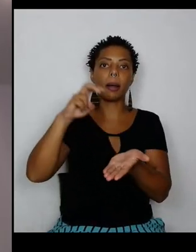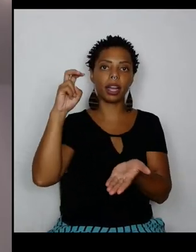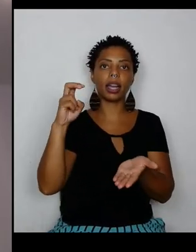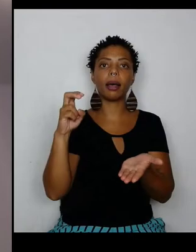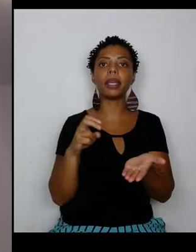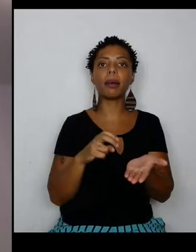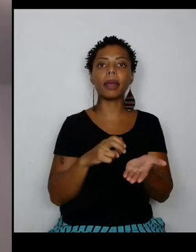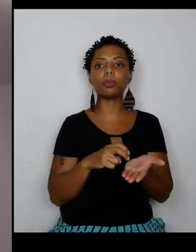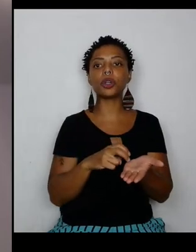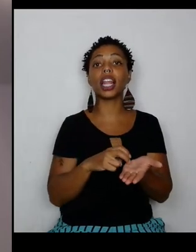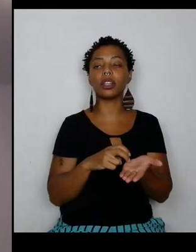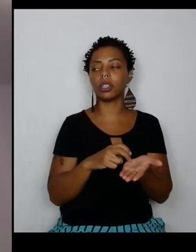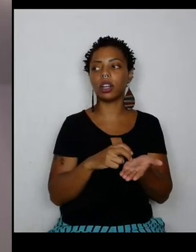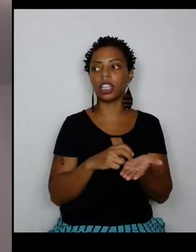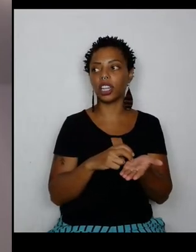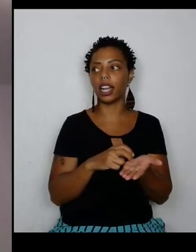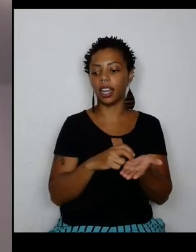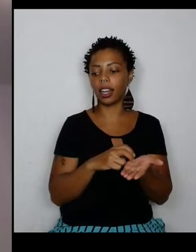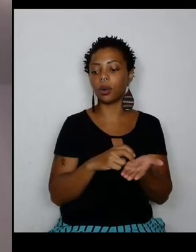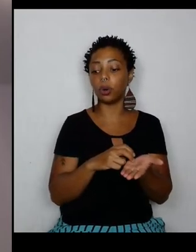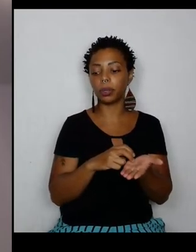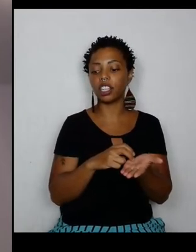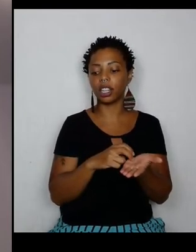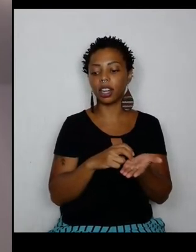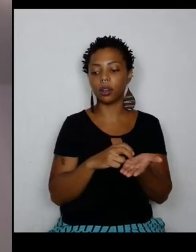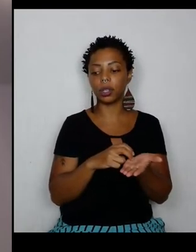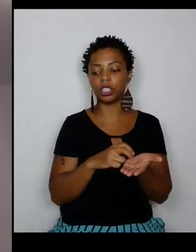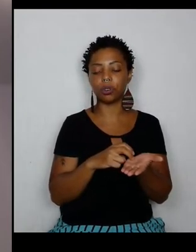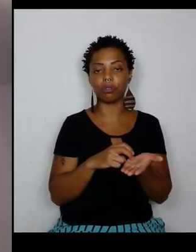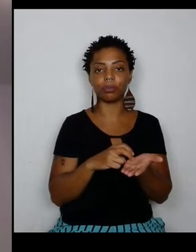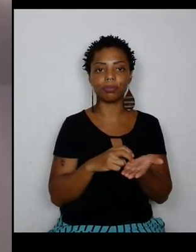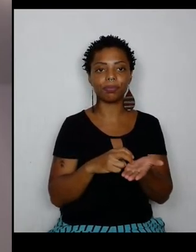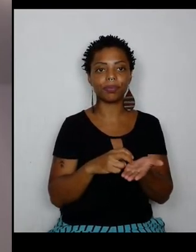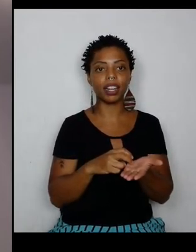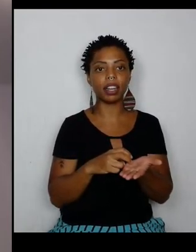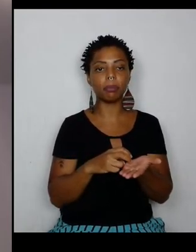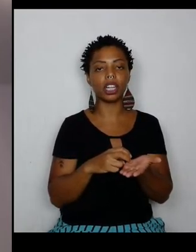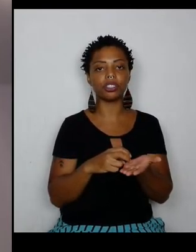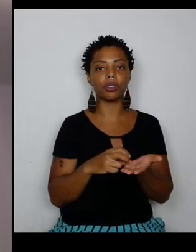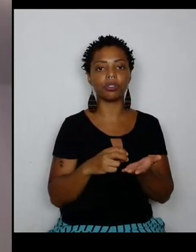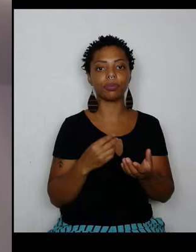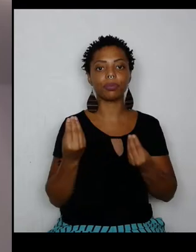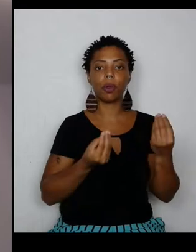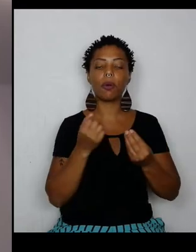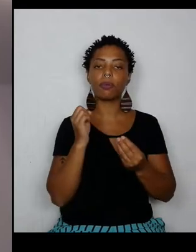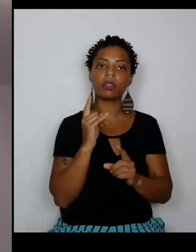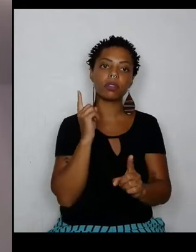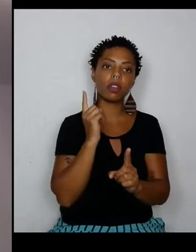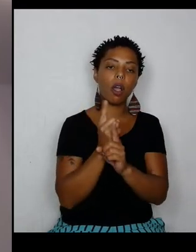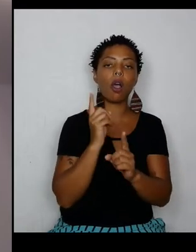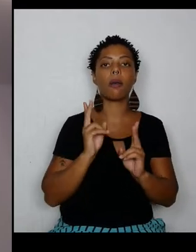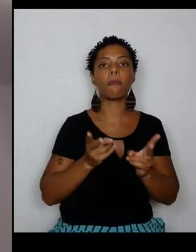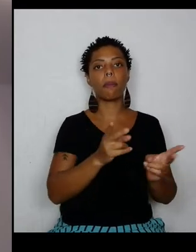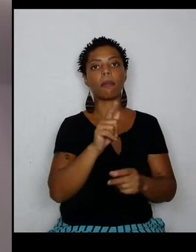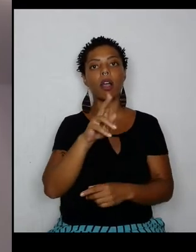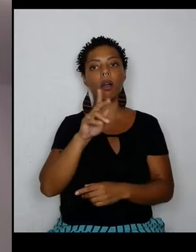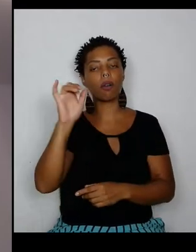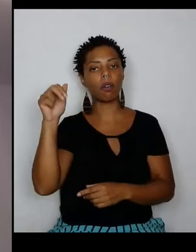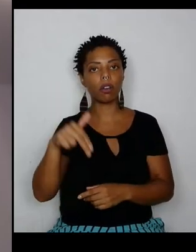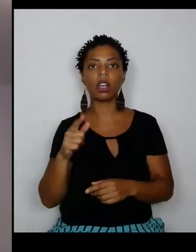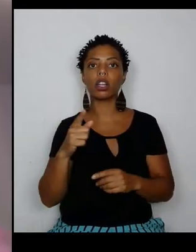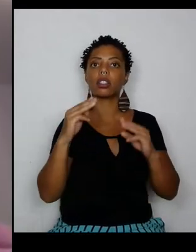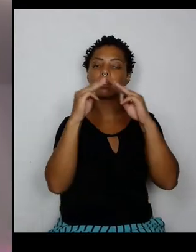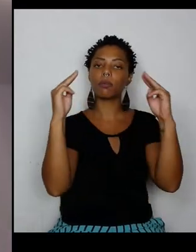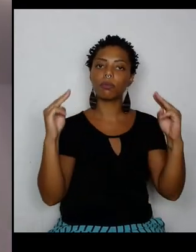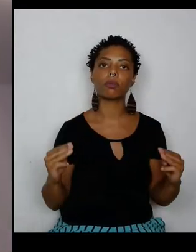correo da manga which was a newspaper that also belonged to the magnate and he